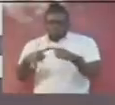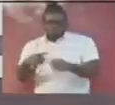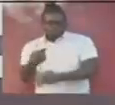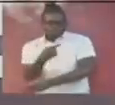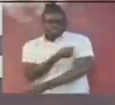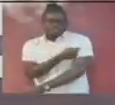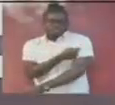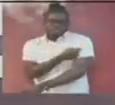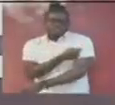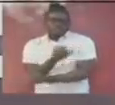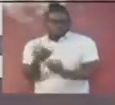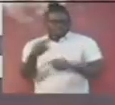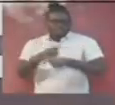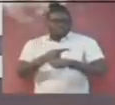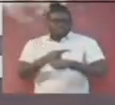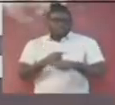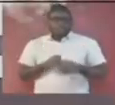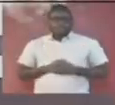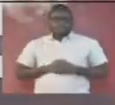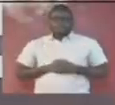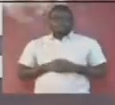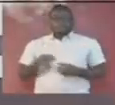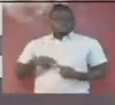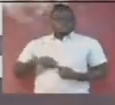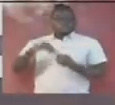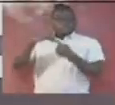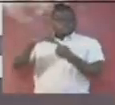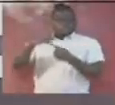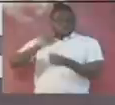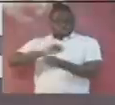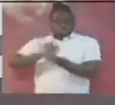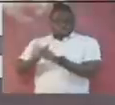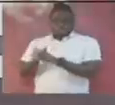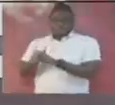vaccines. Next slide, please.